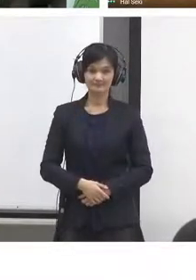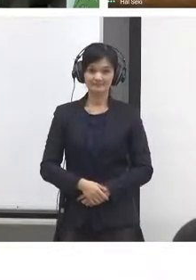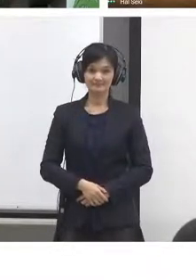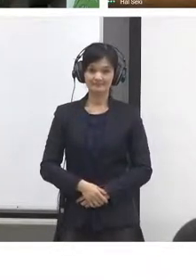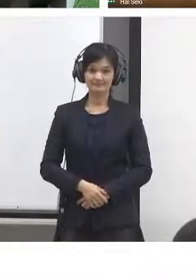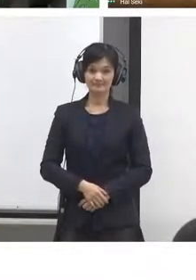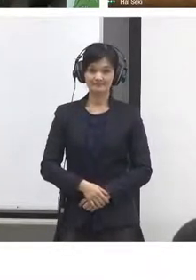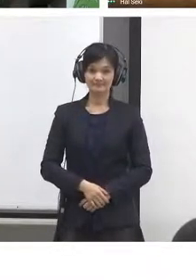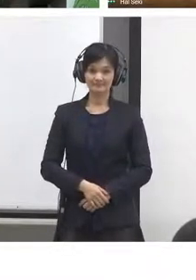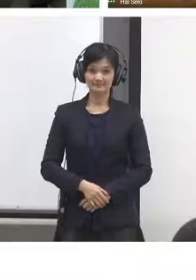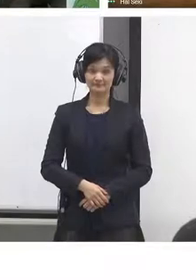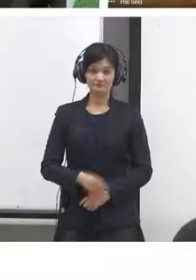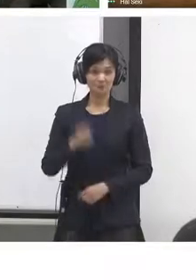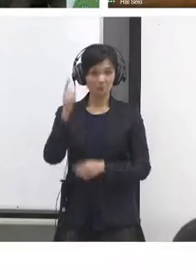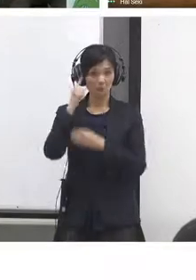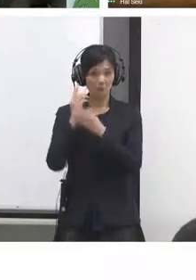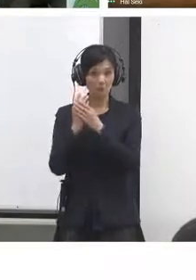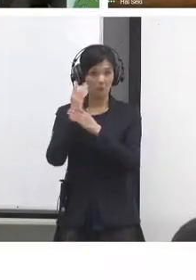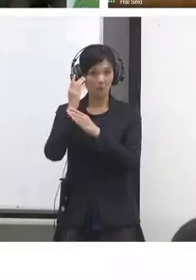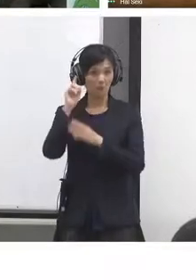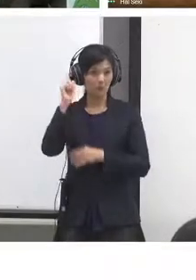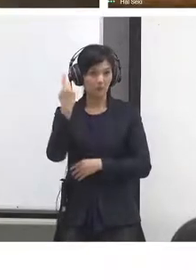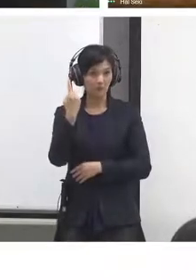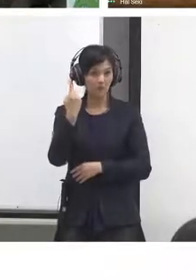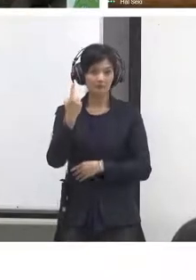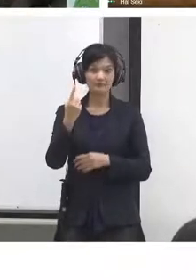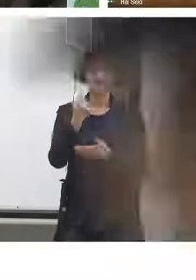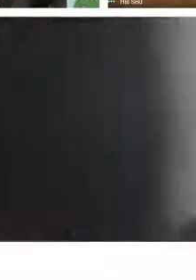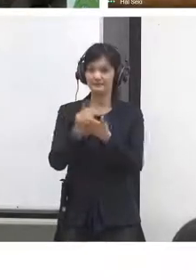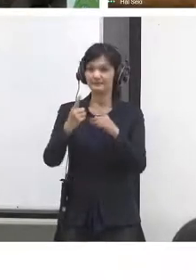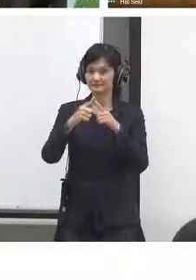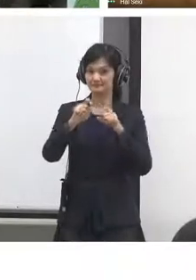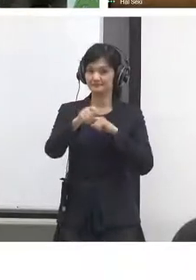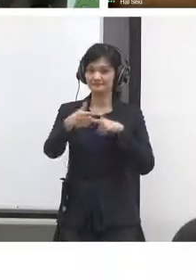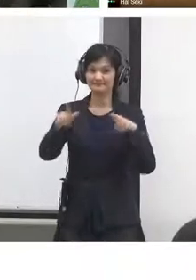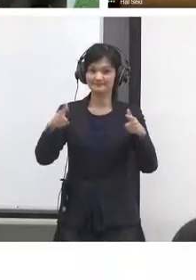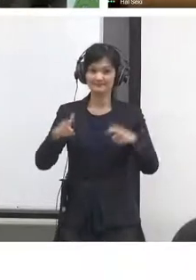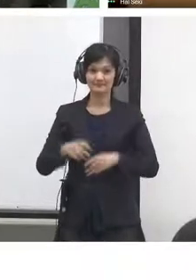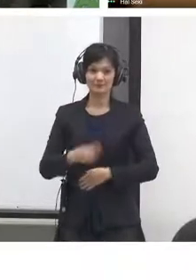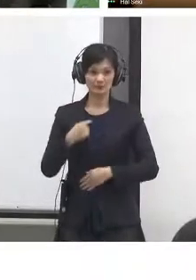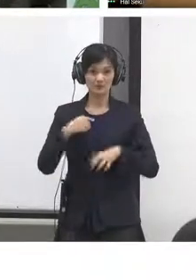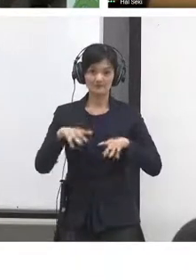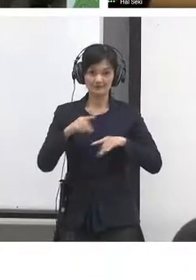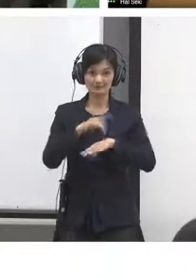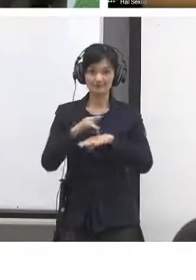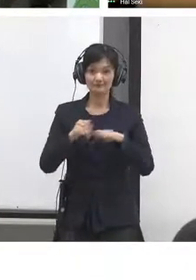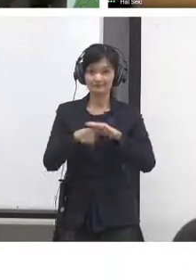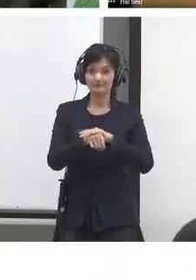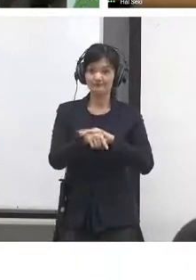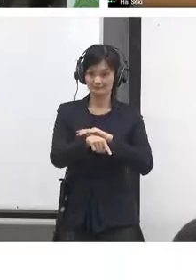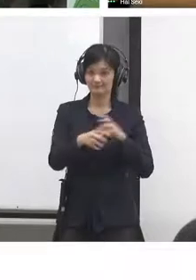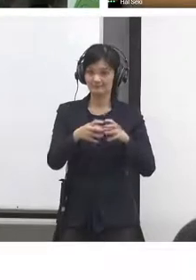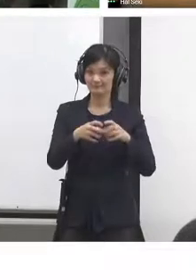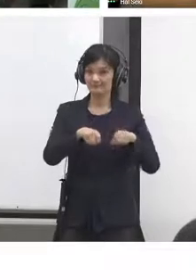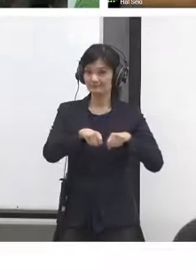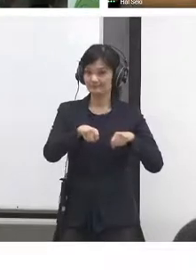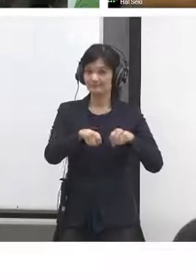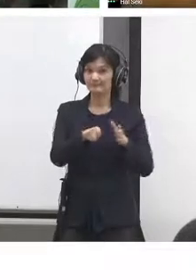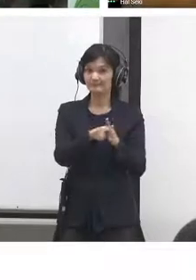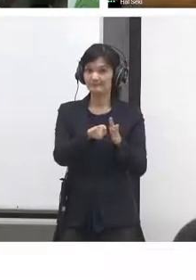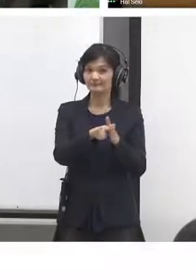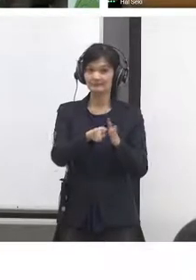in my personal observation, like most of Code for Japan projects, more like for daily life